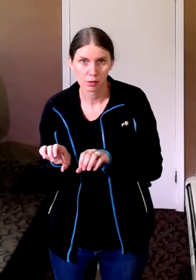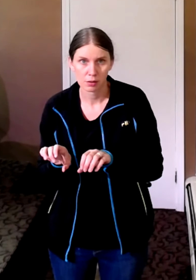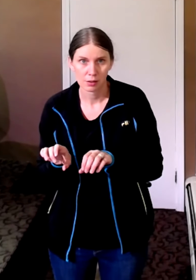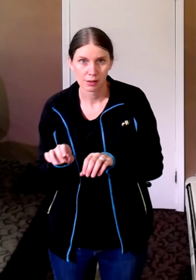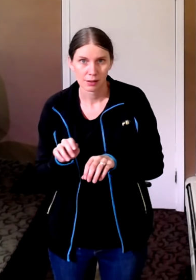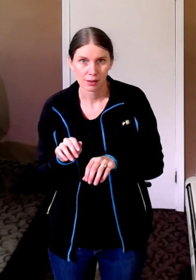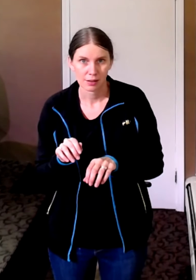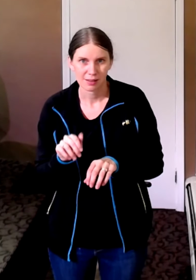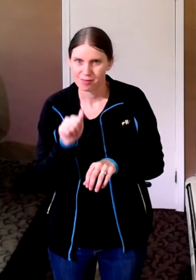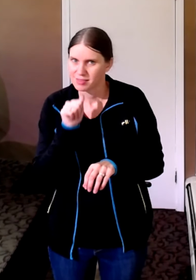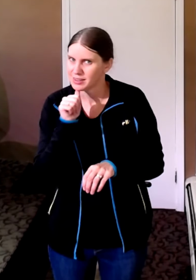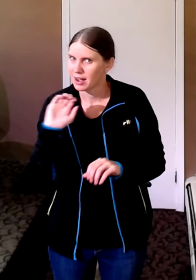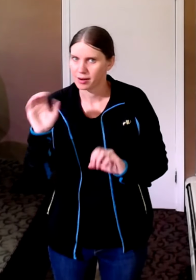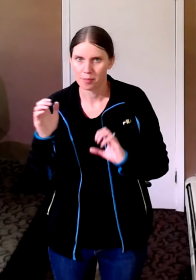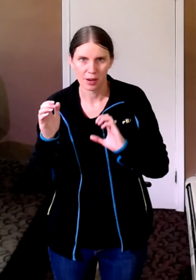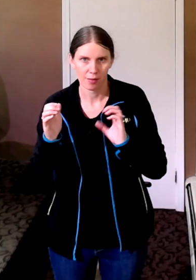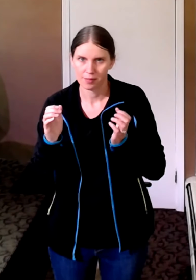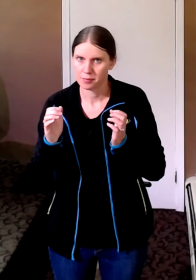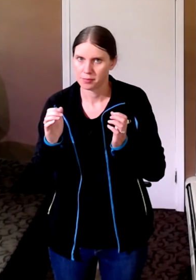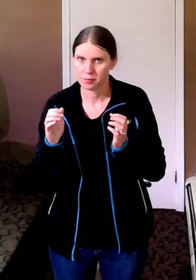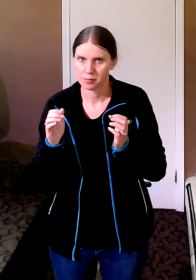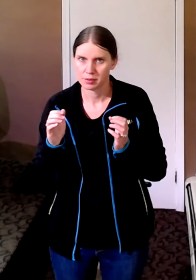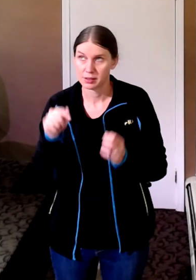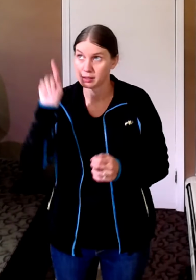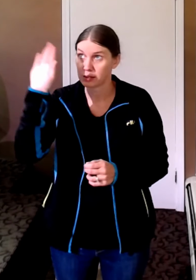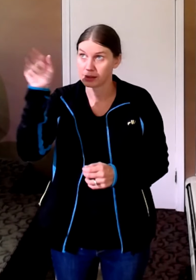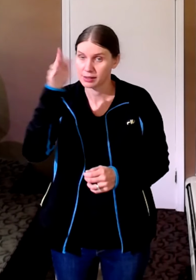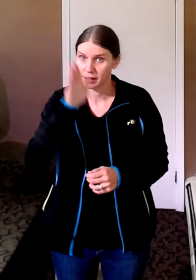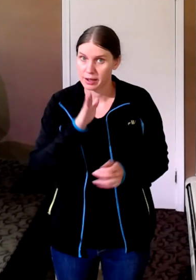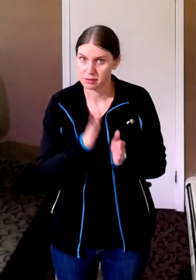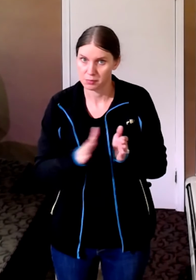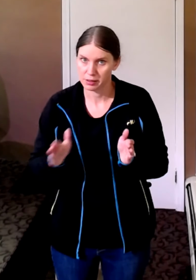does not even compare to what God's going to do.